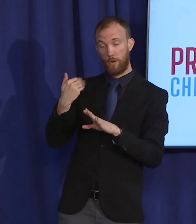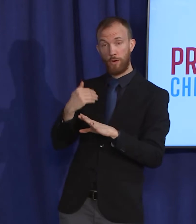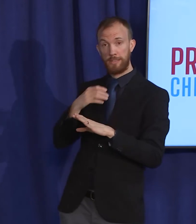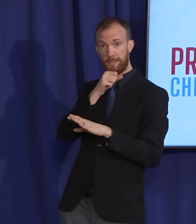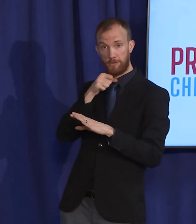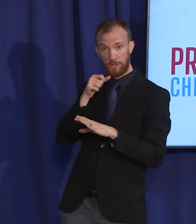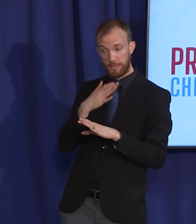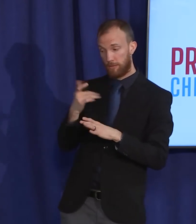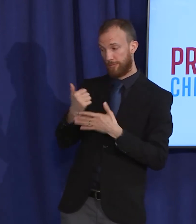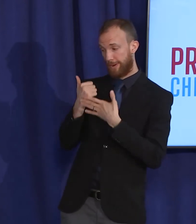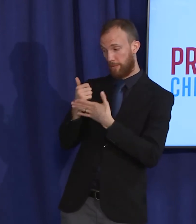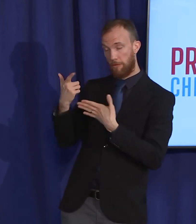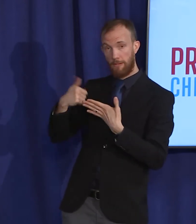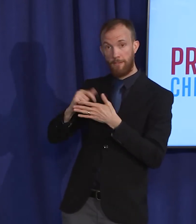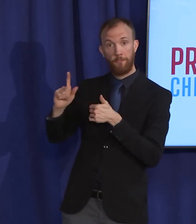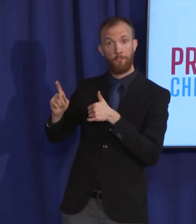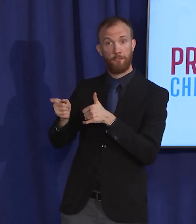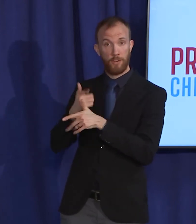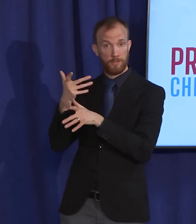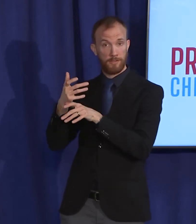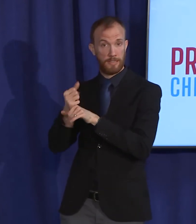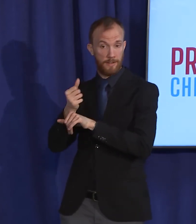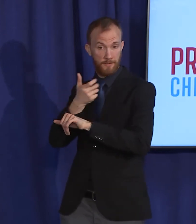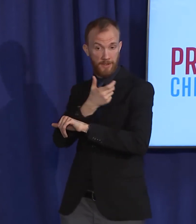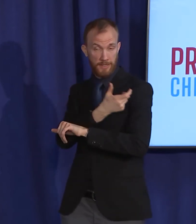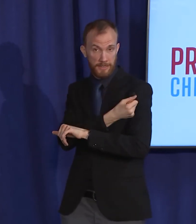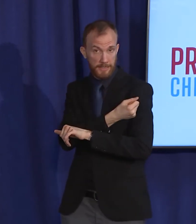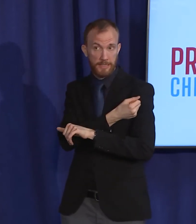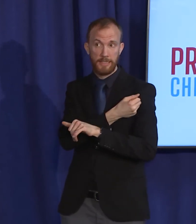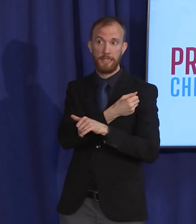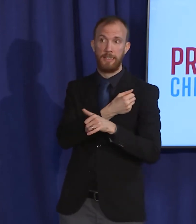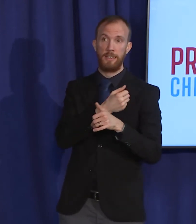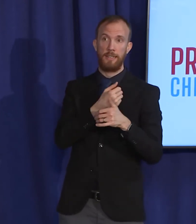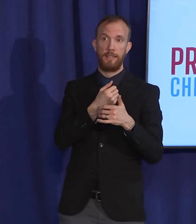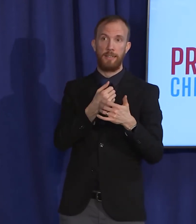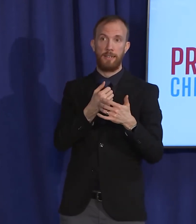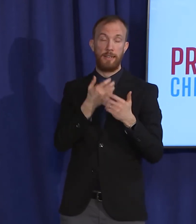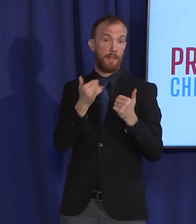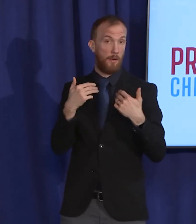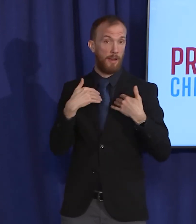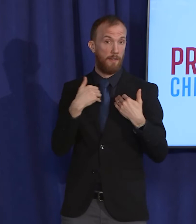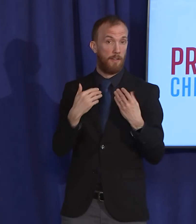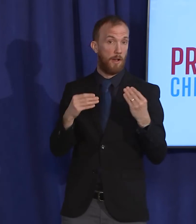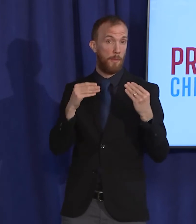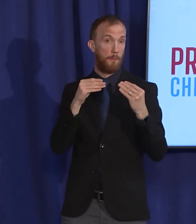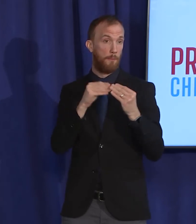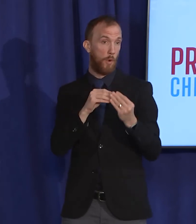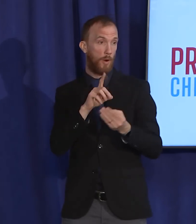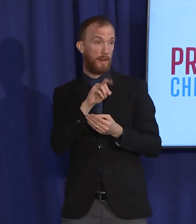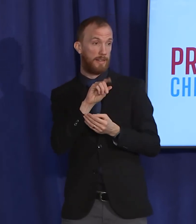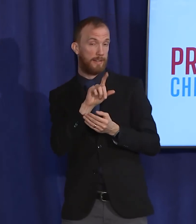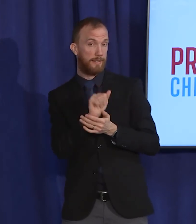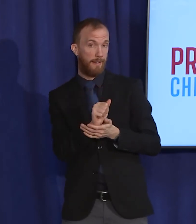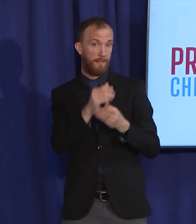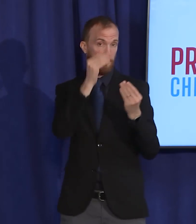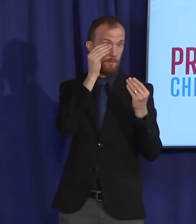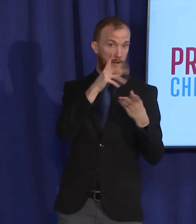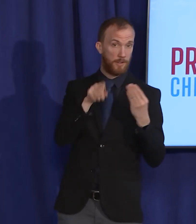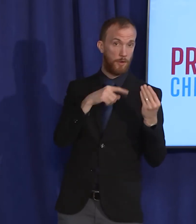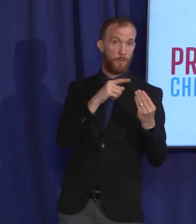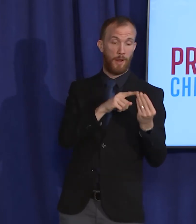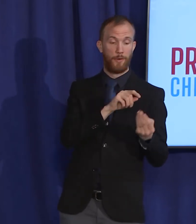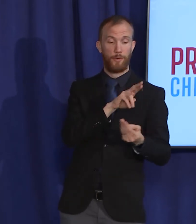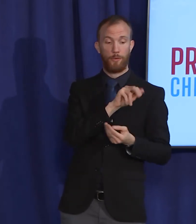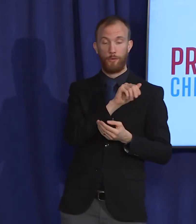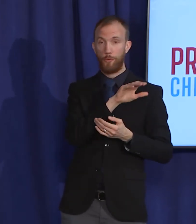of, we had much better race ethnicity data than a lot of cities did for that oldest group, is that we